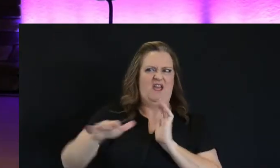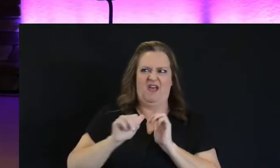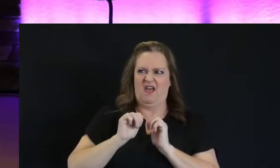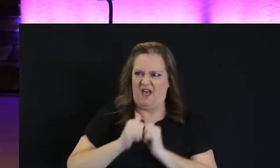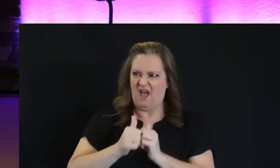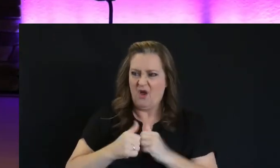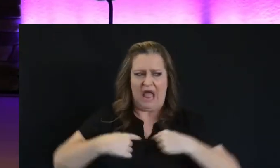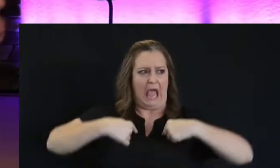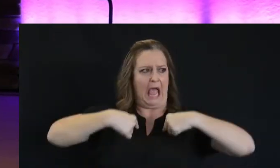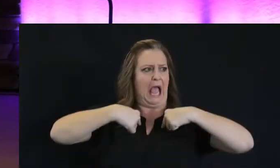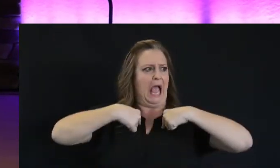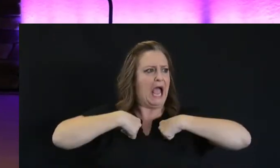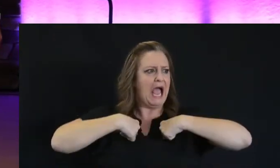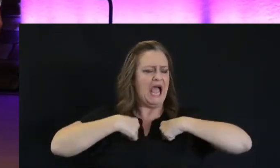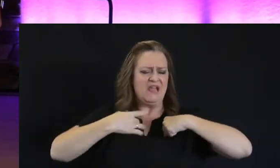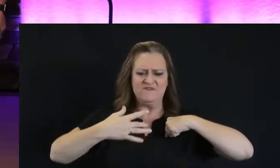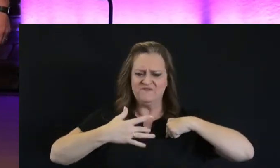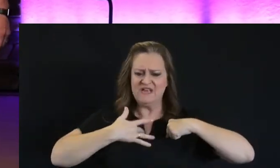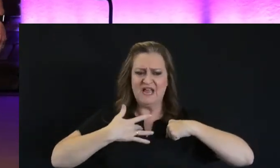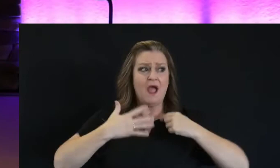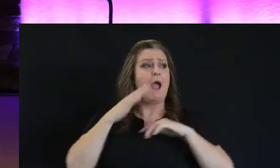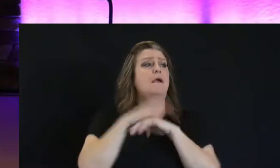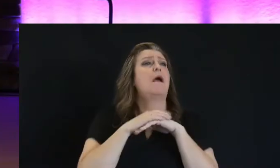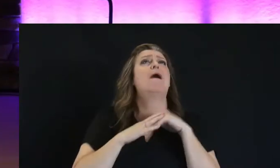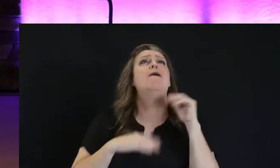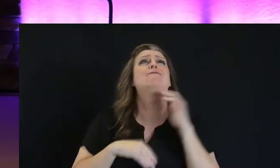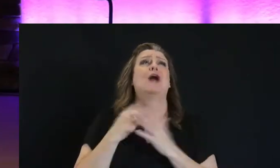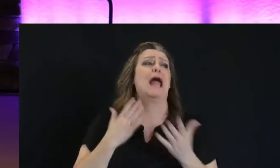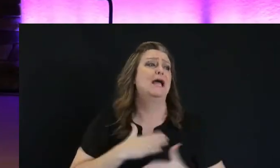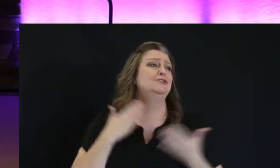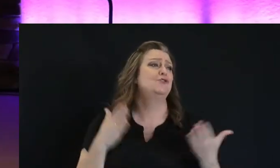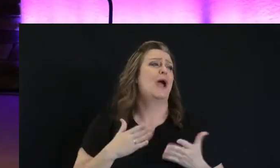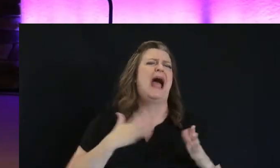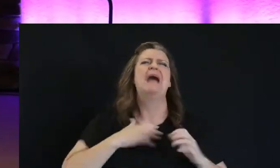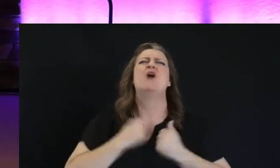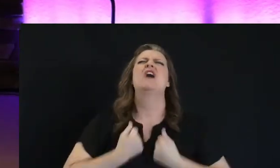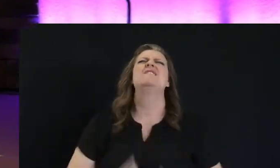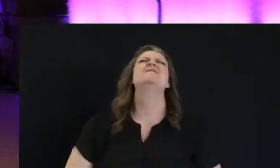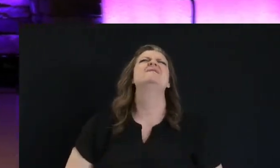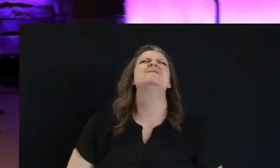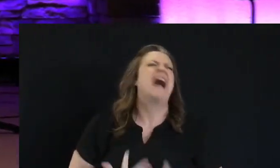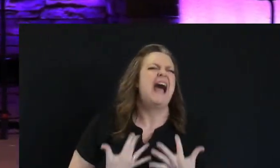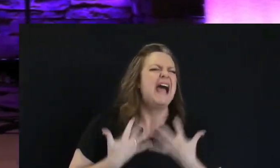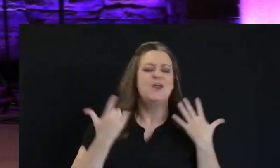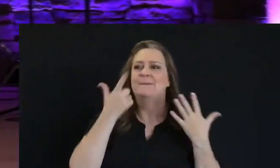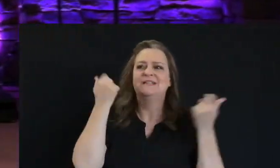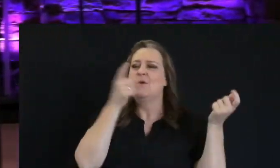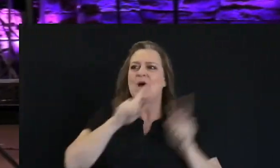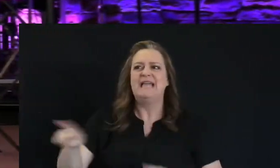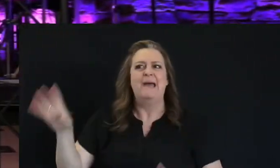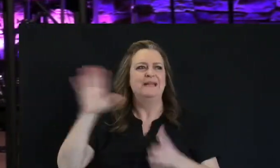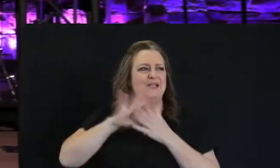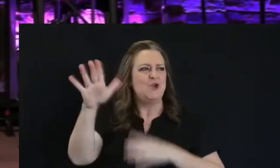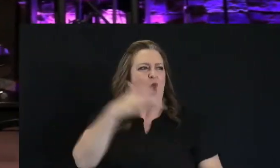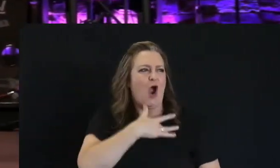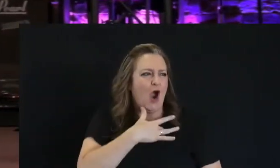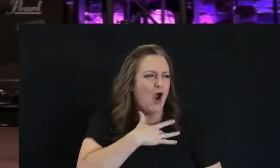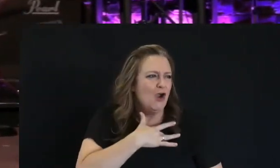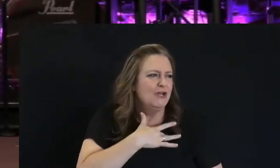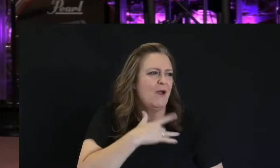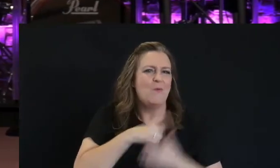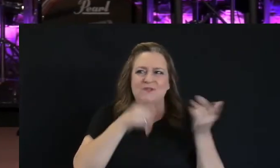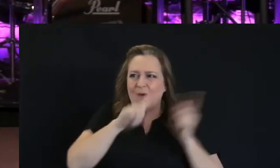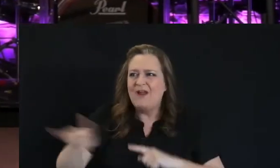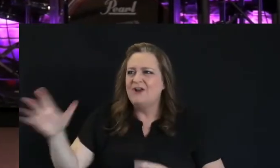That I, in my distress, am feeling great comfort and joy. I'm on fire because of what's going on in your heart, what's going on